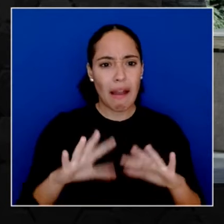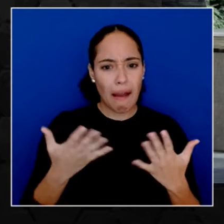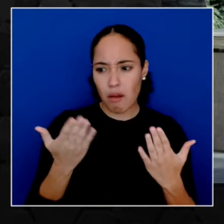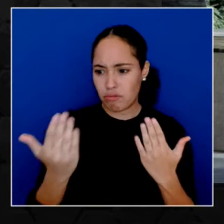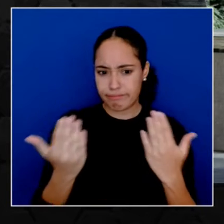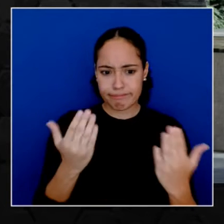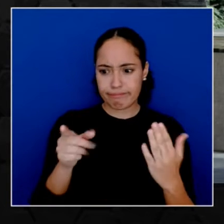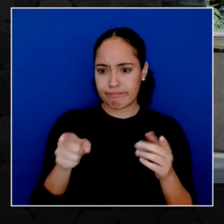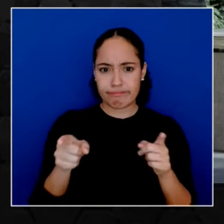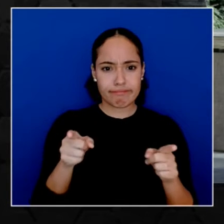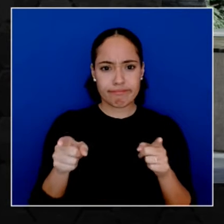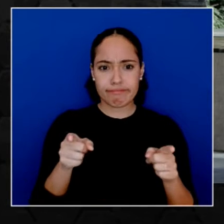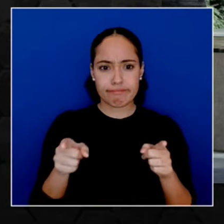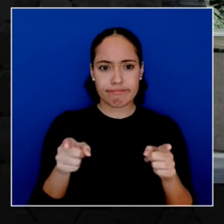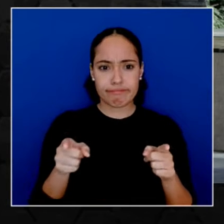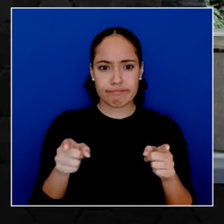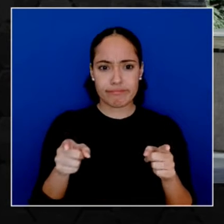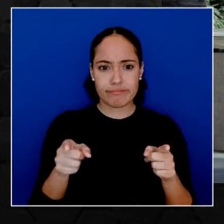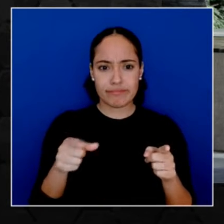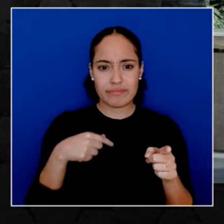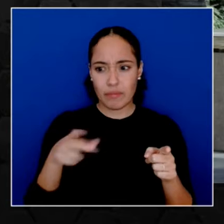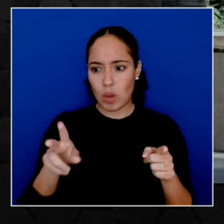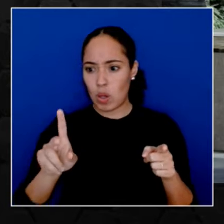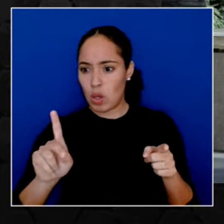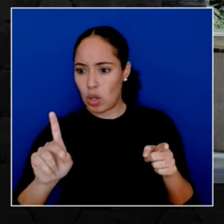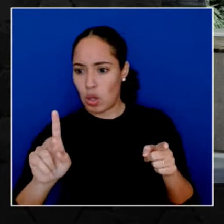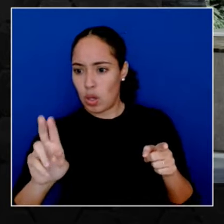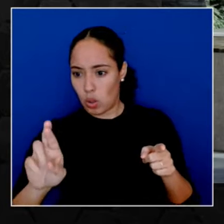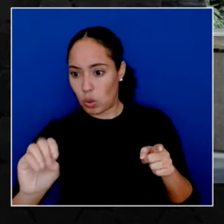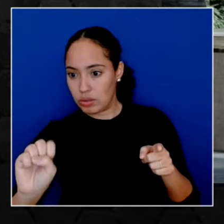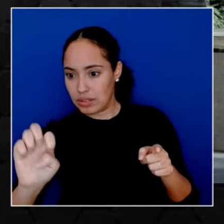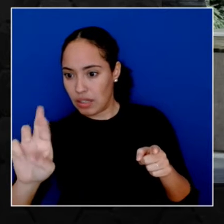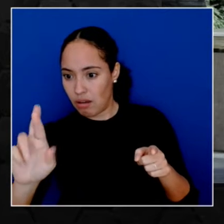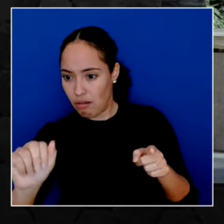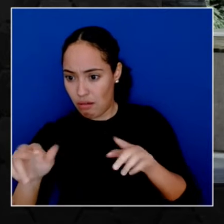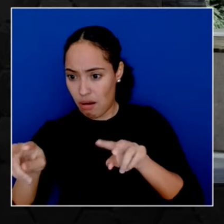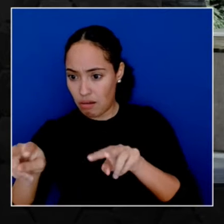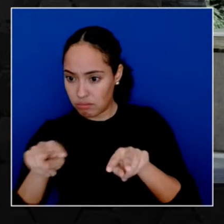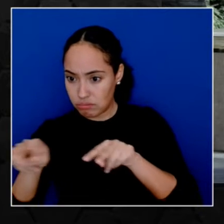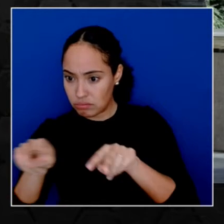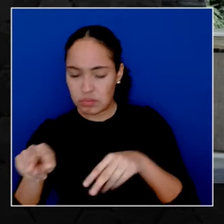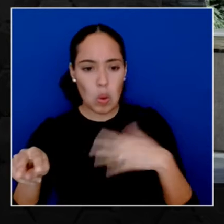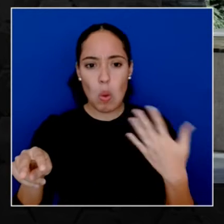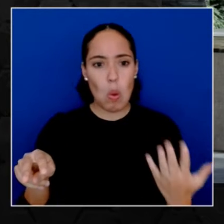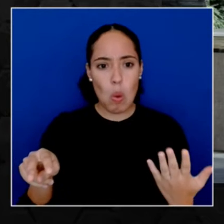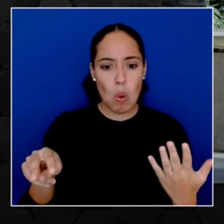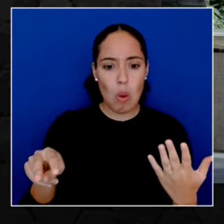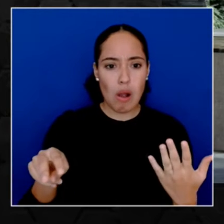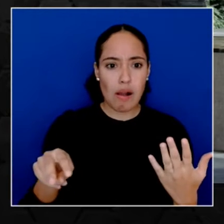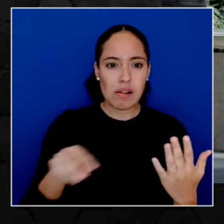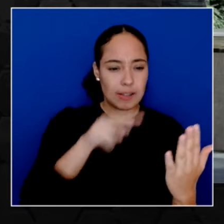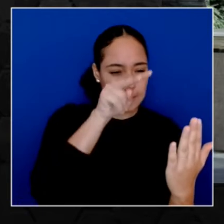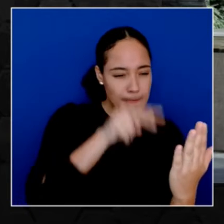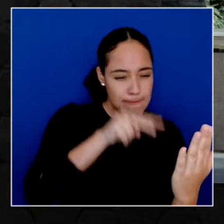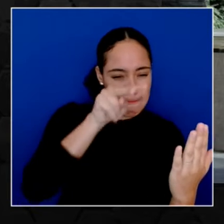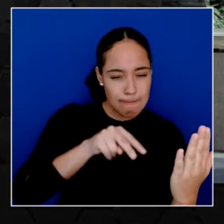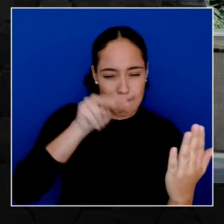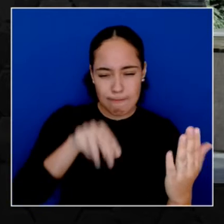more comfortable? Which one do you prefer? I think Anam or Rishit, you can give some feedback on